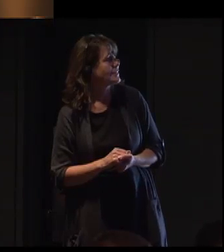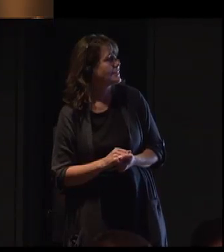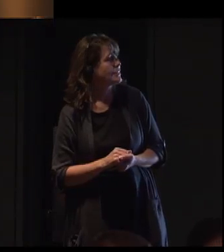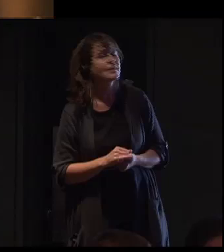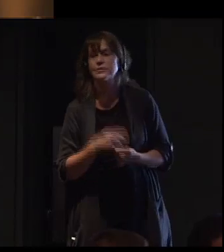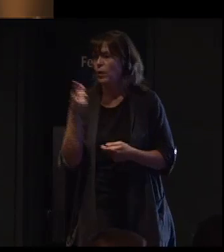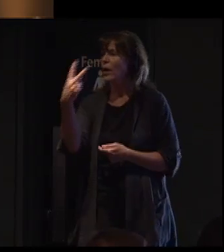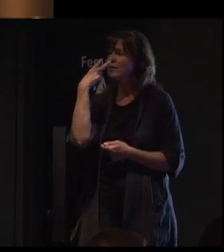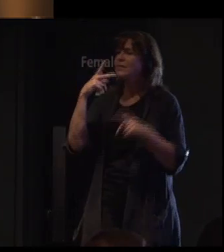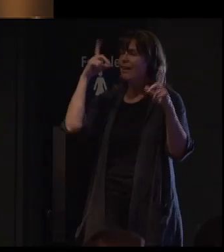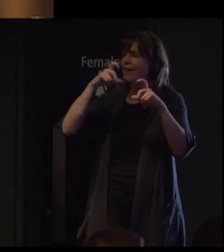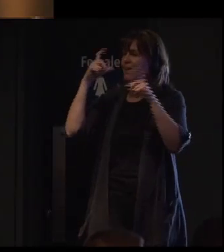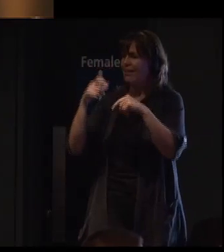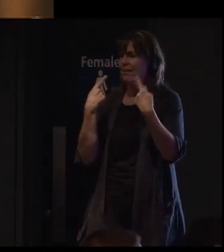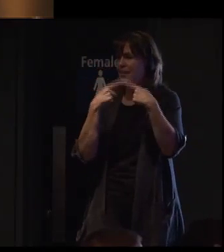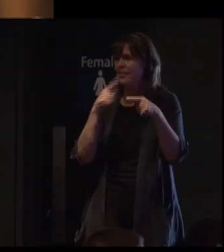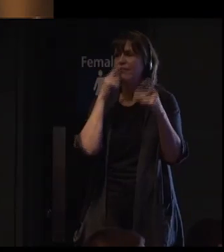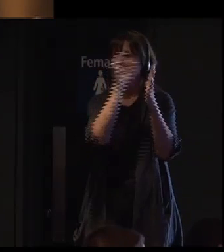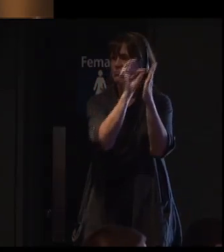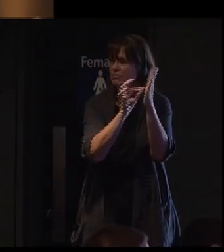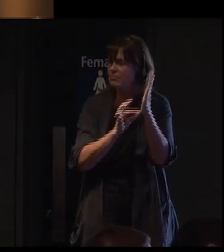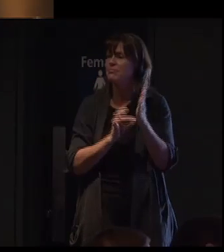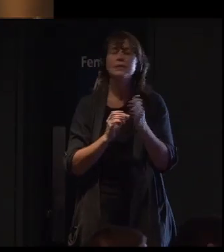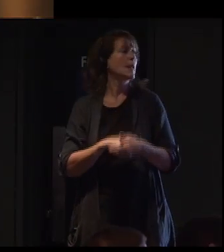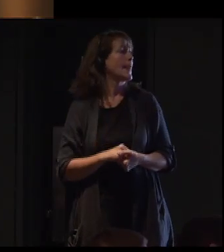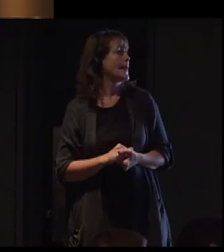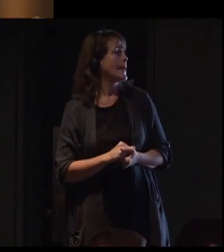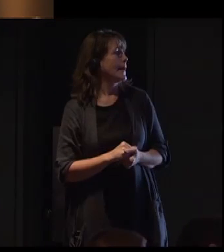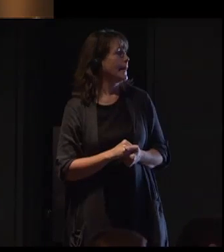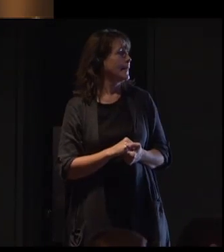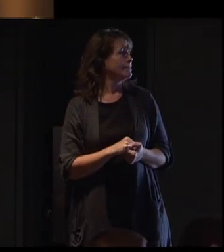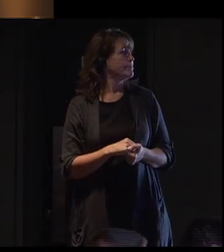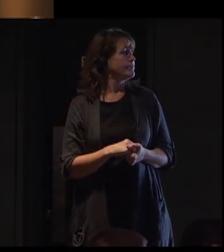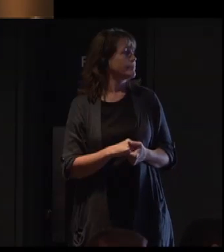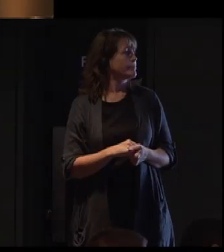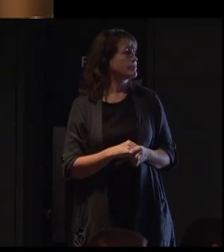of the observations and the findings that we have found.